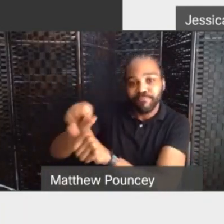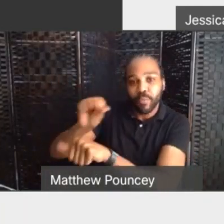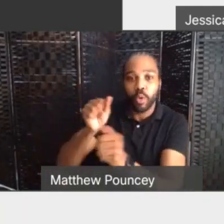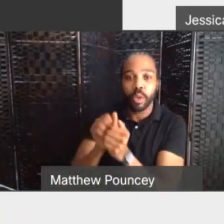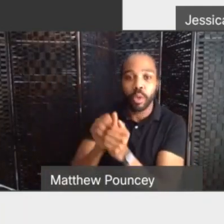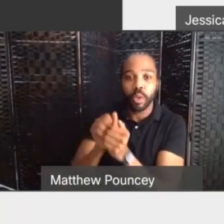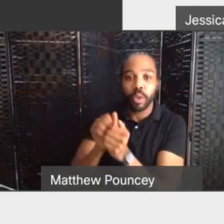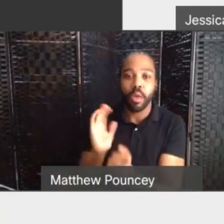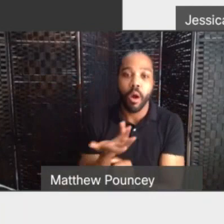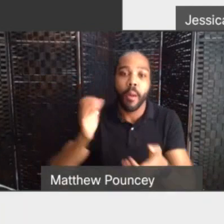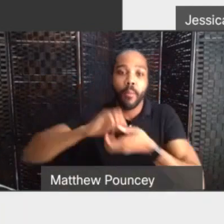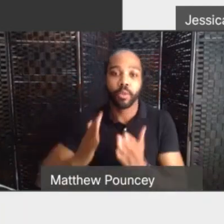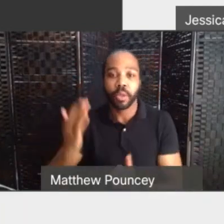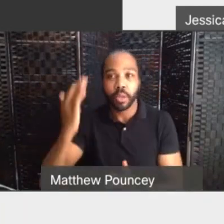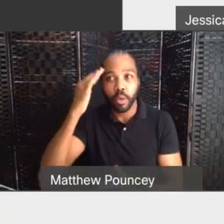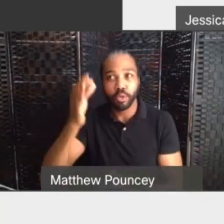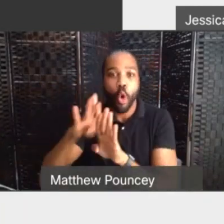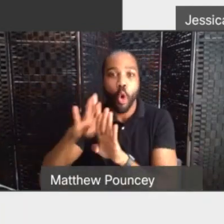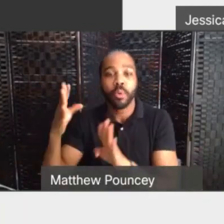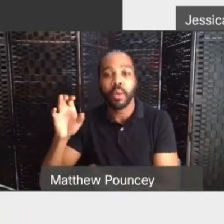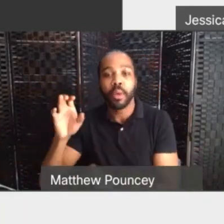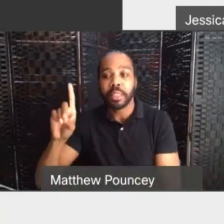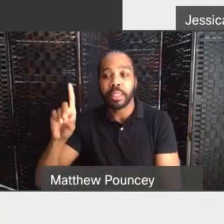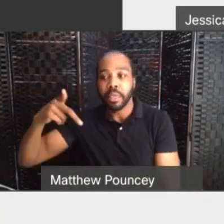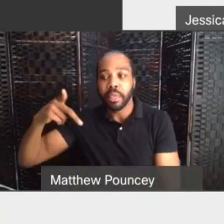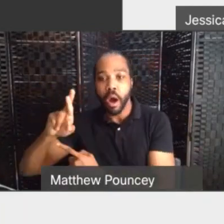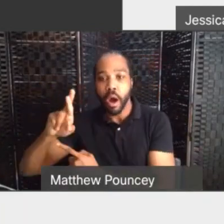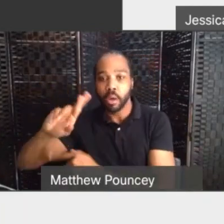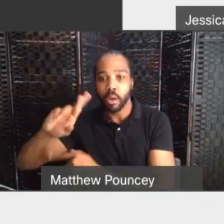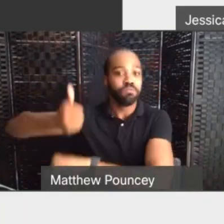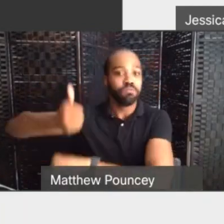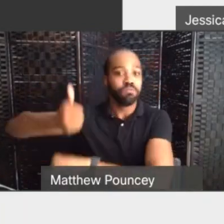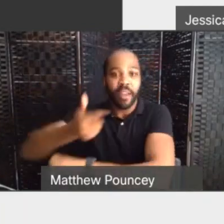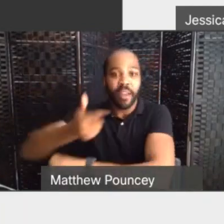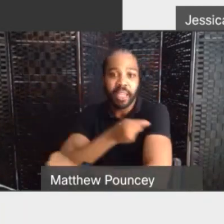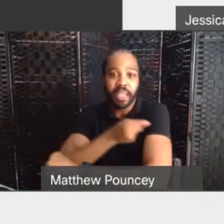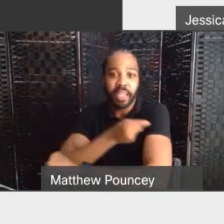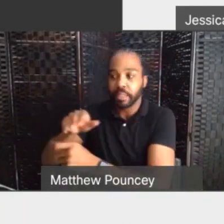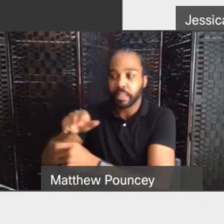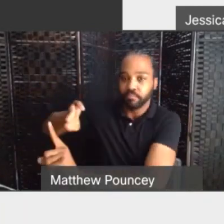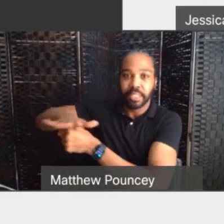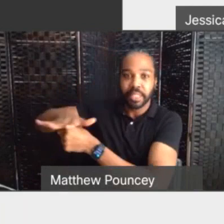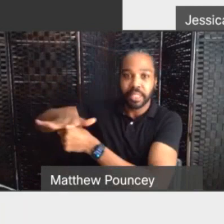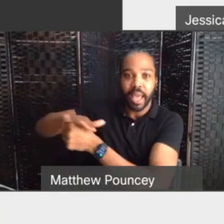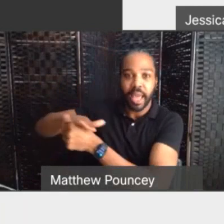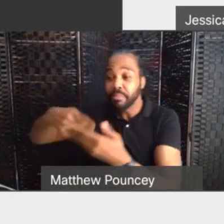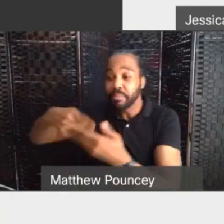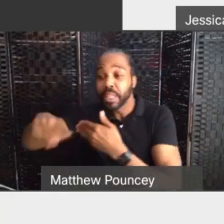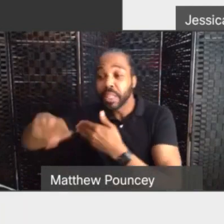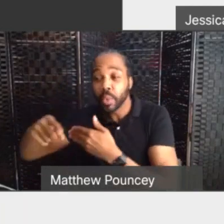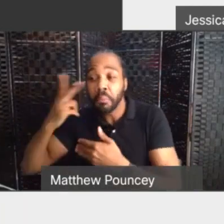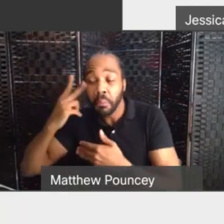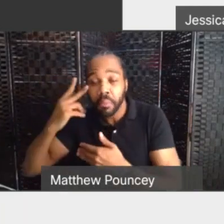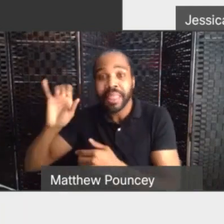another DPR vaccination site within the next week or so. So that will help us a lot